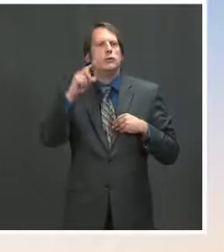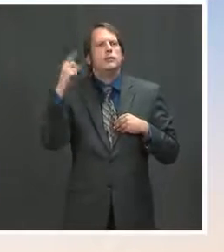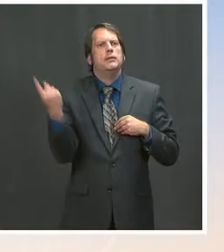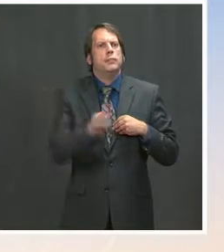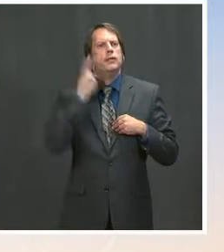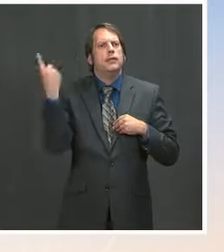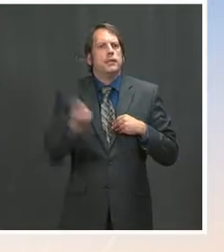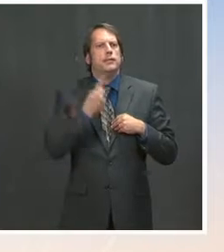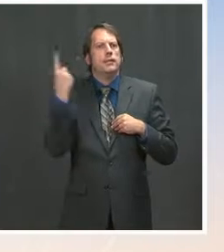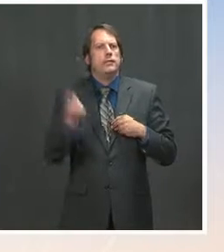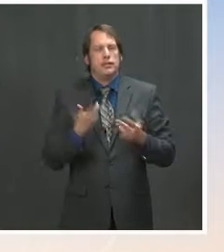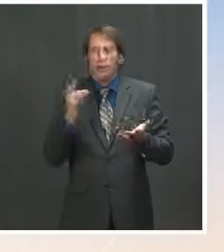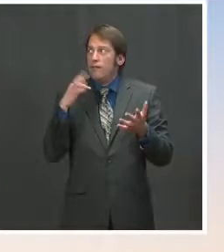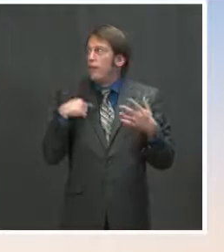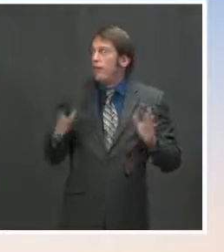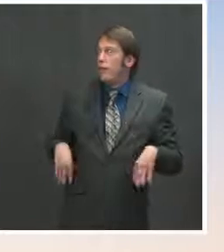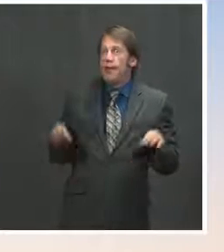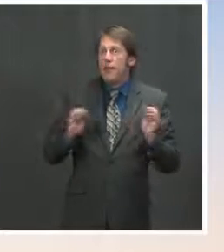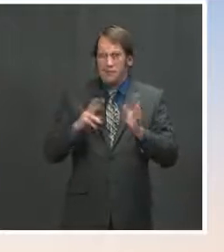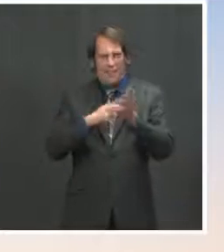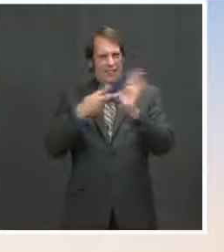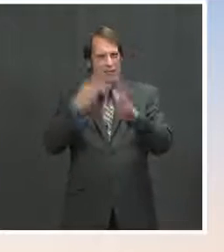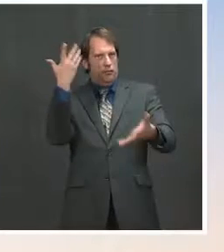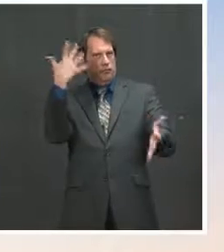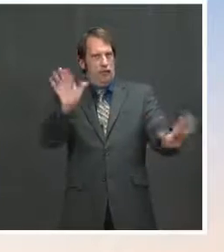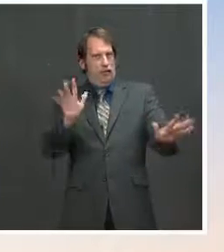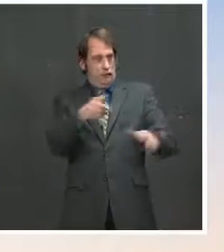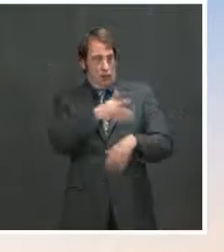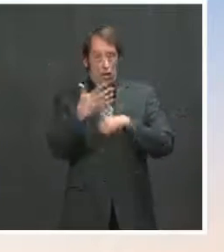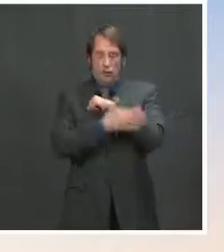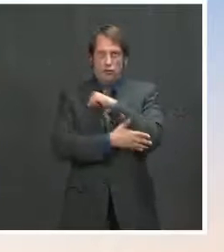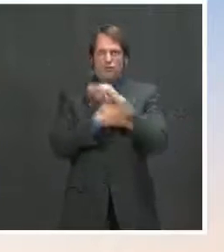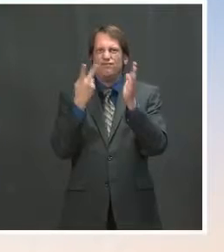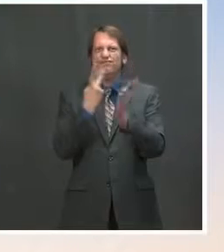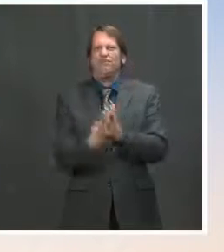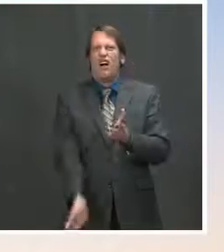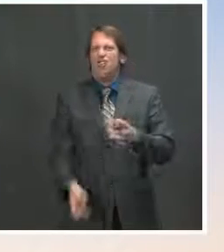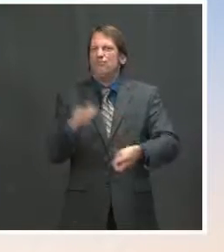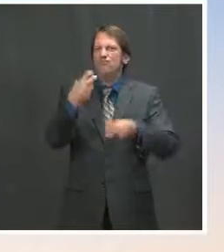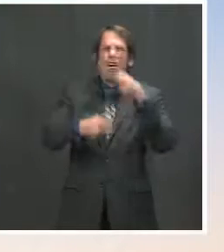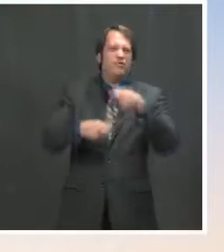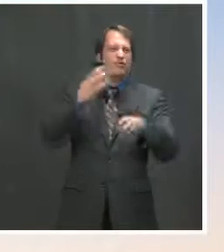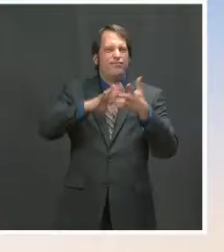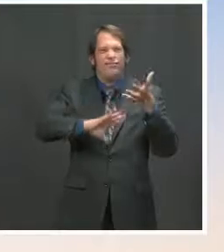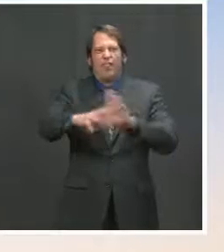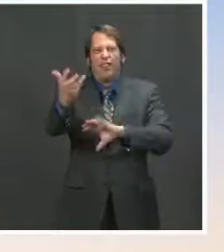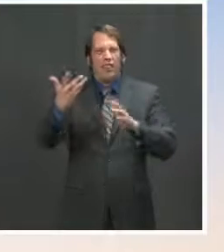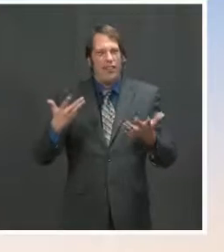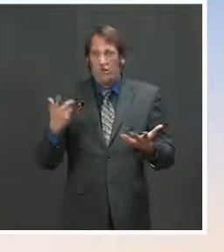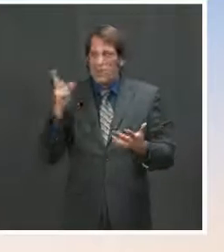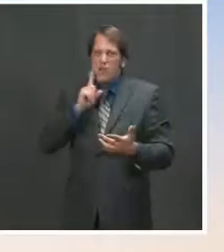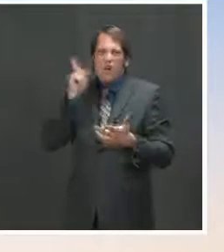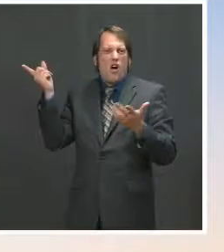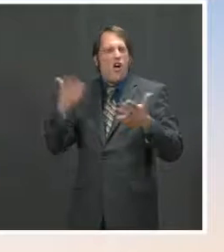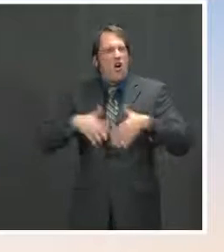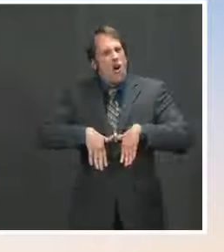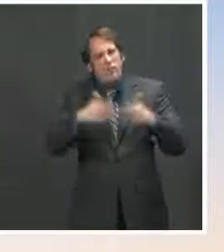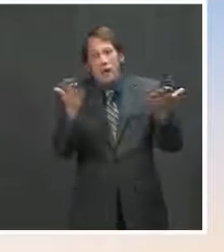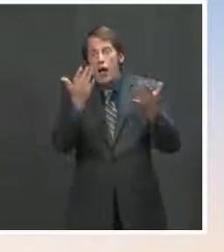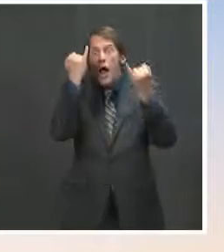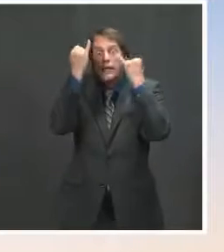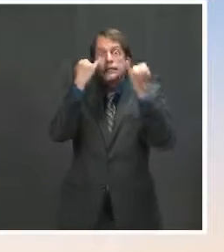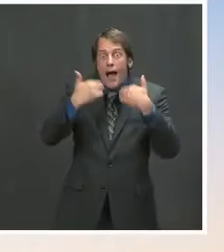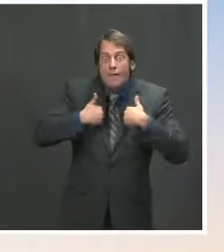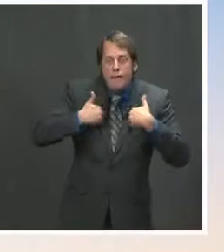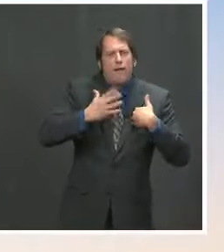bipartisan manner, ideally. But in terms of the ideas being put forward, we're quite open to a range of mechanisms for agreed